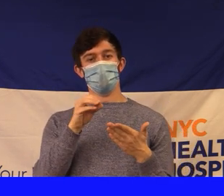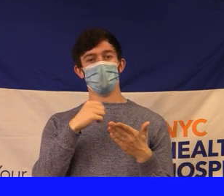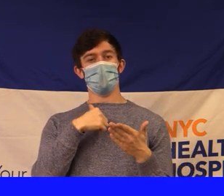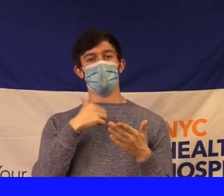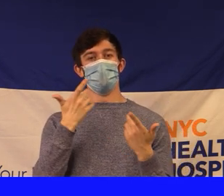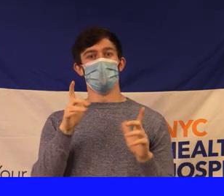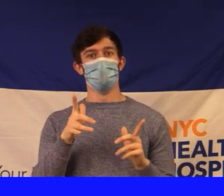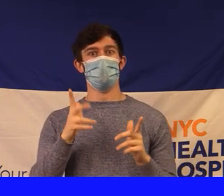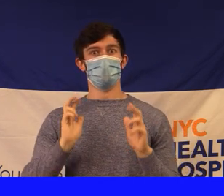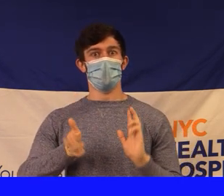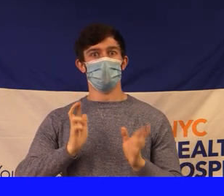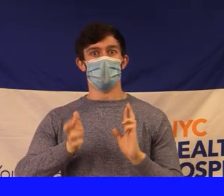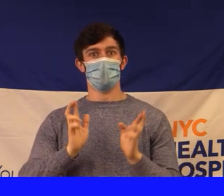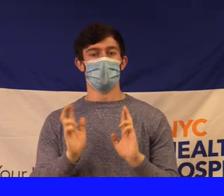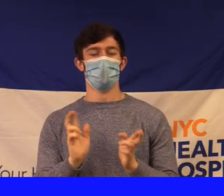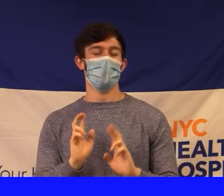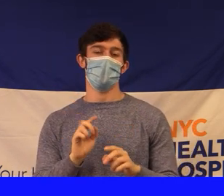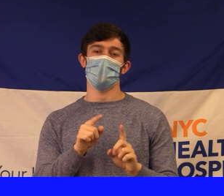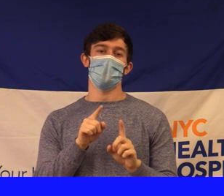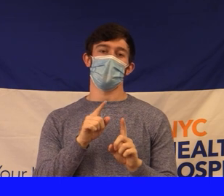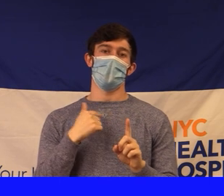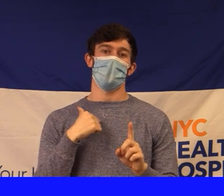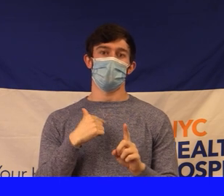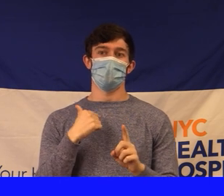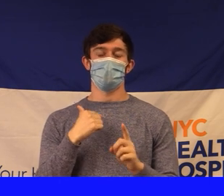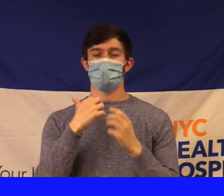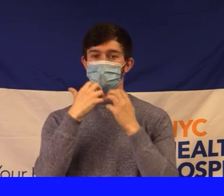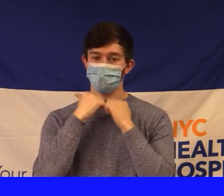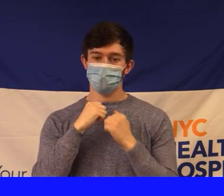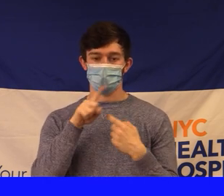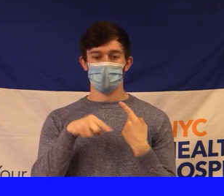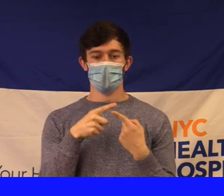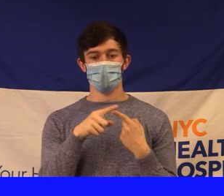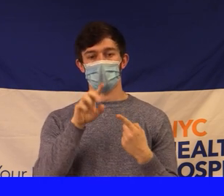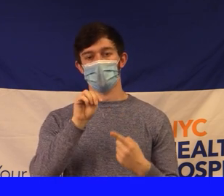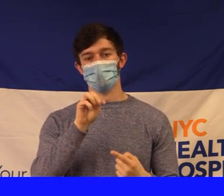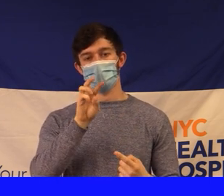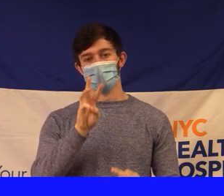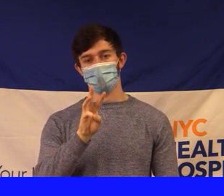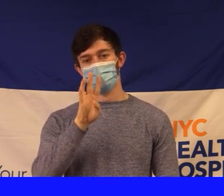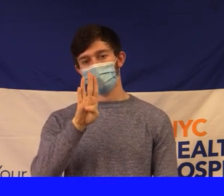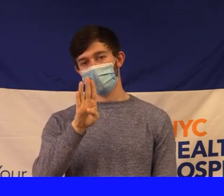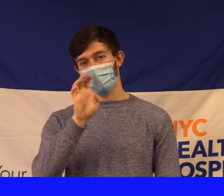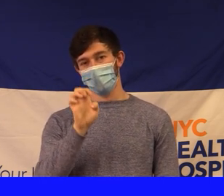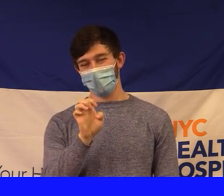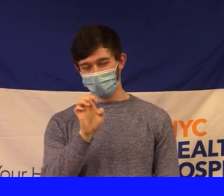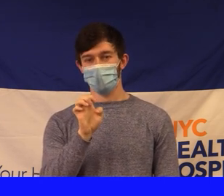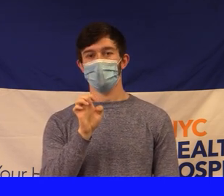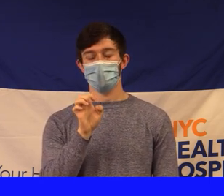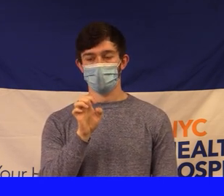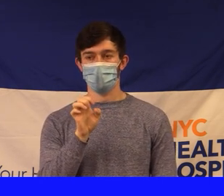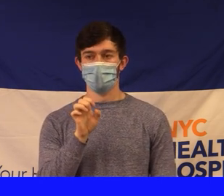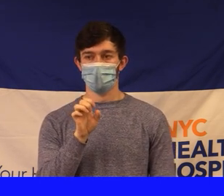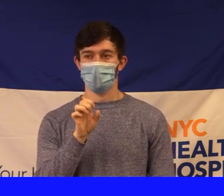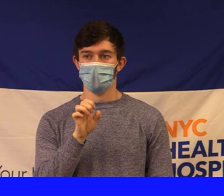hasty. I care deeply about MWBE, but